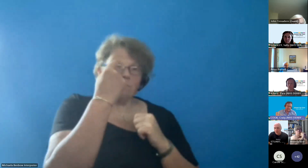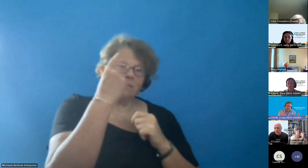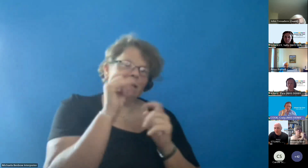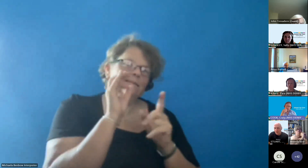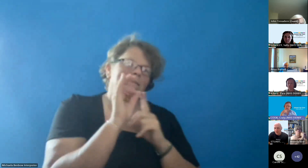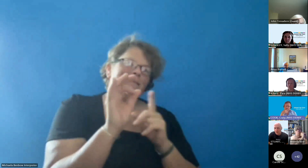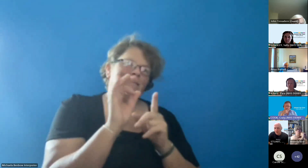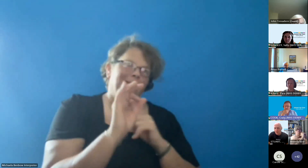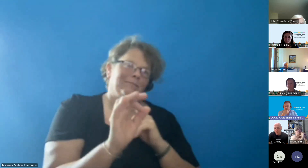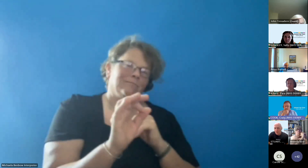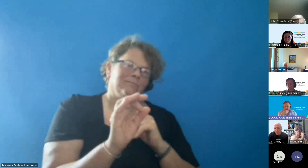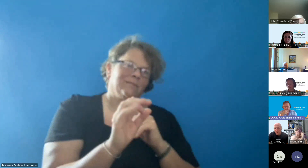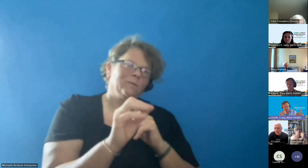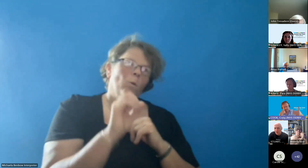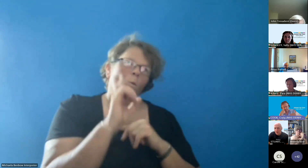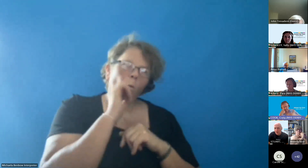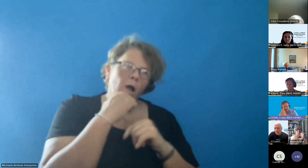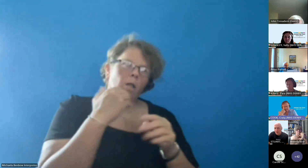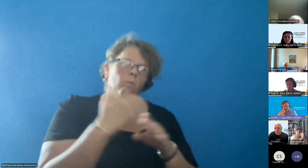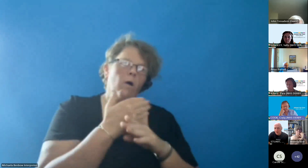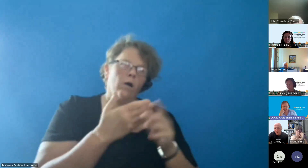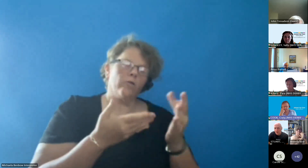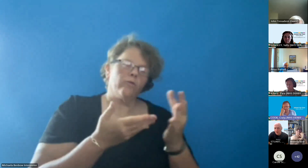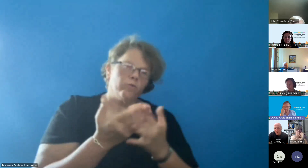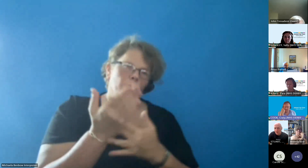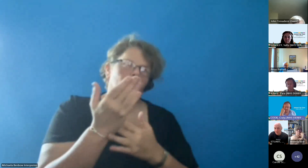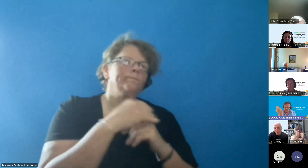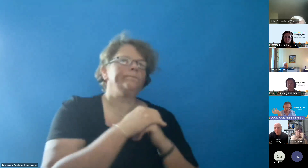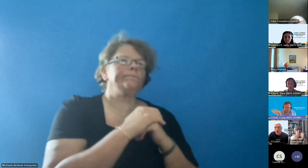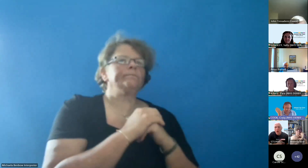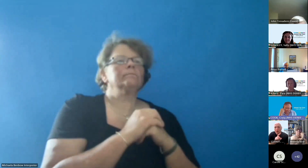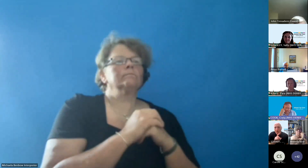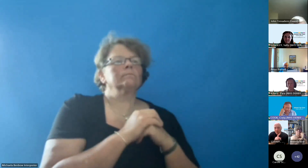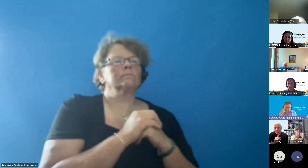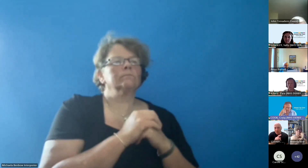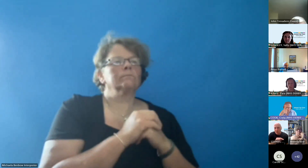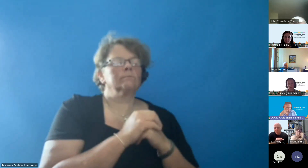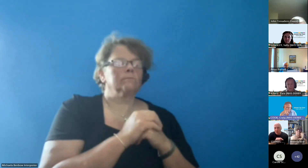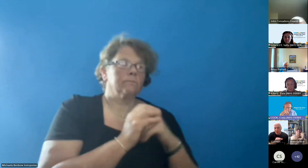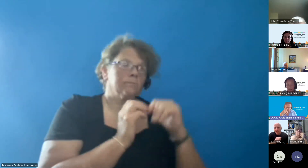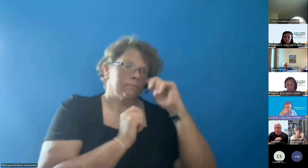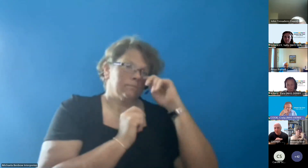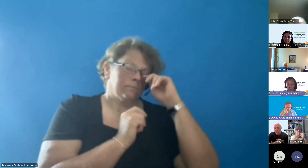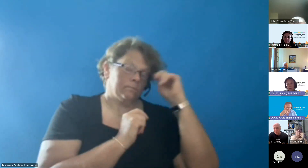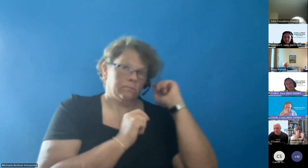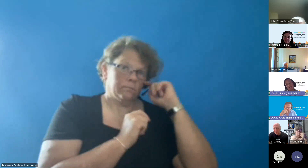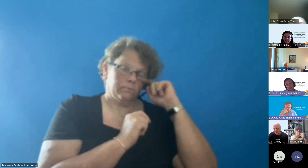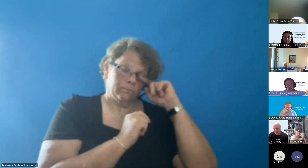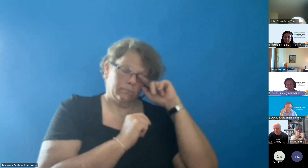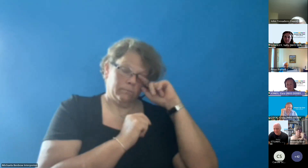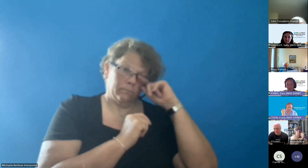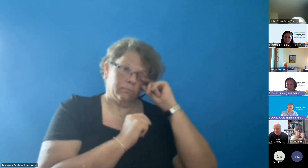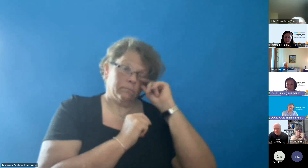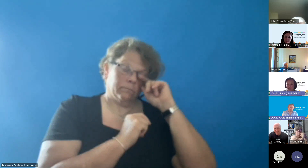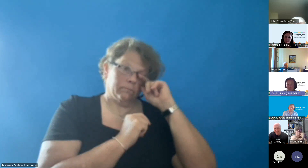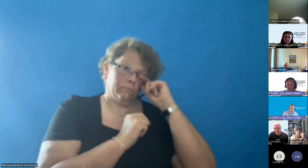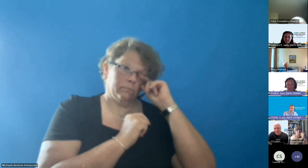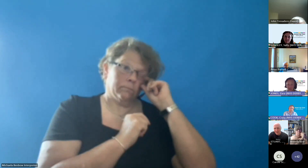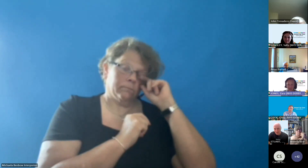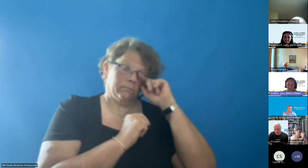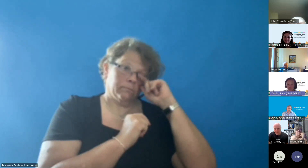something that clearly we'll work through as we develop this implementation plan. So Zara, I don't know if you want to come and. In the interest of time,